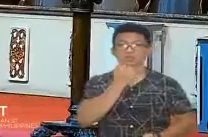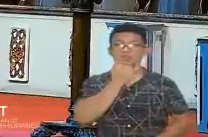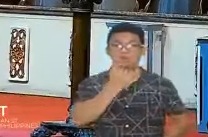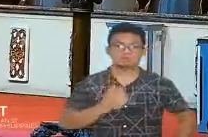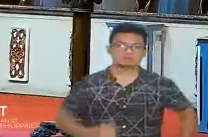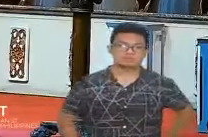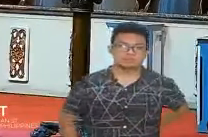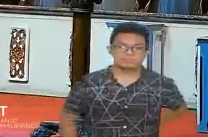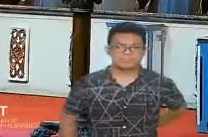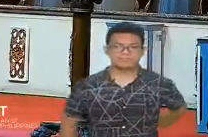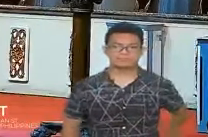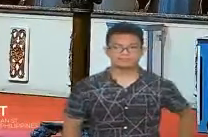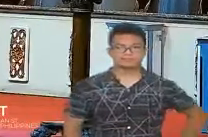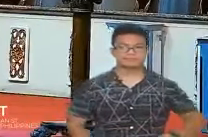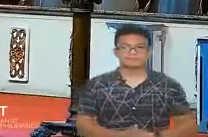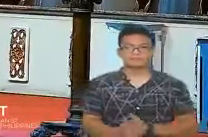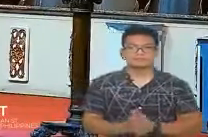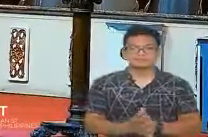babae.